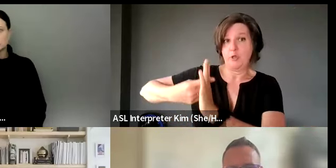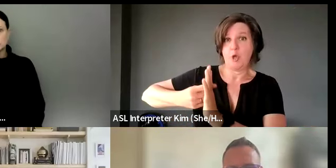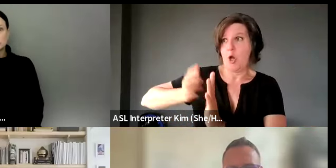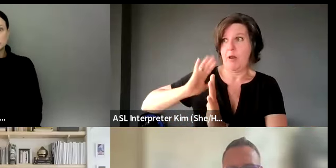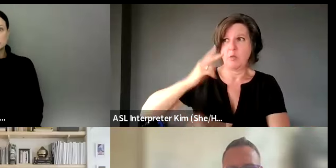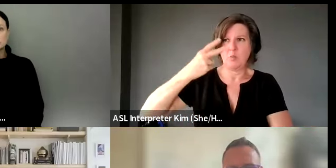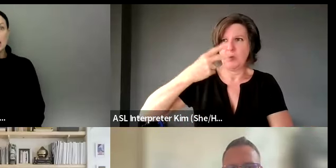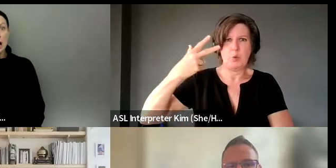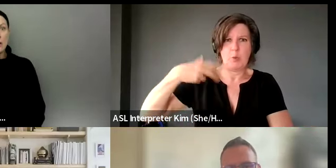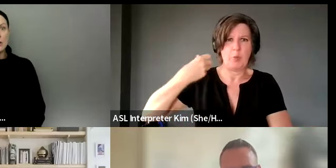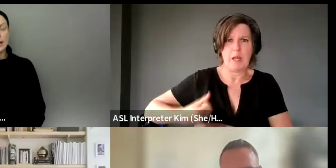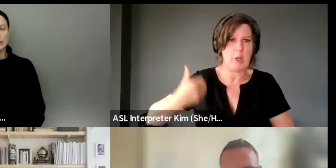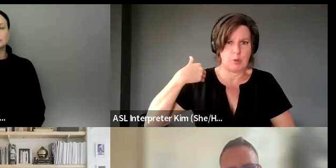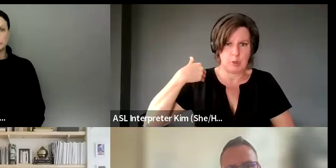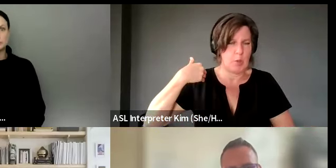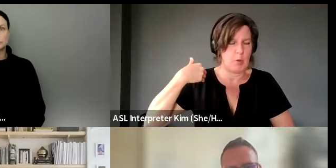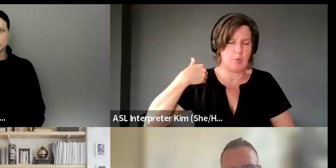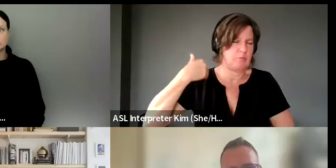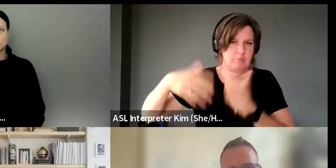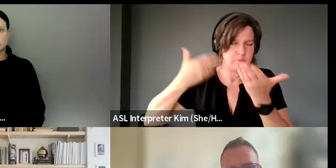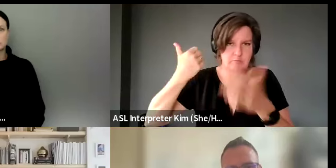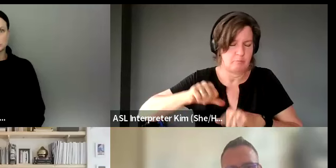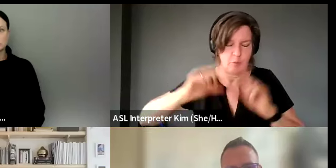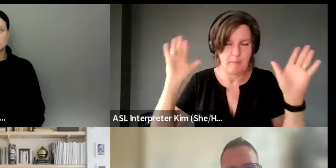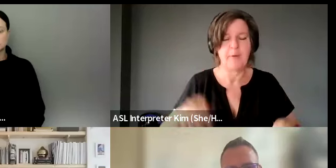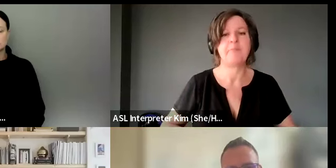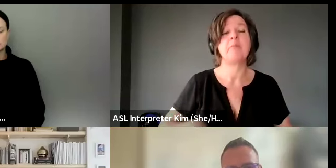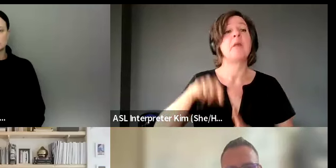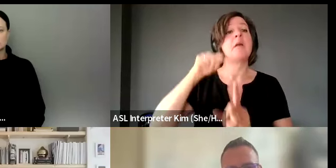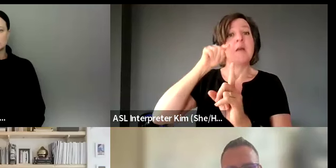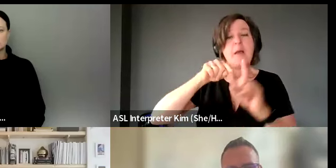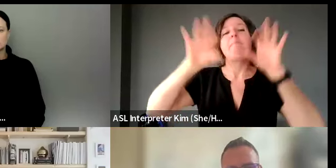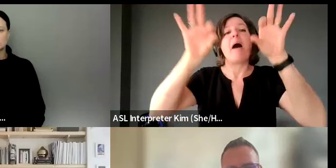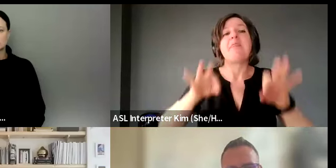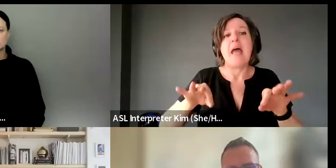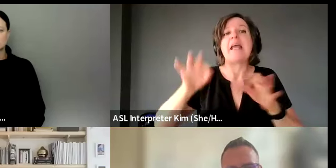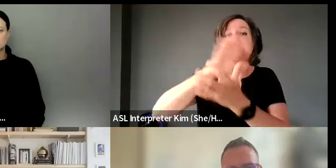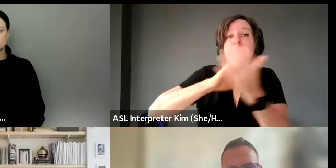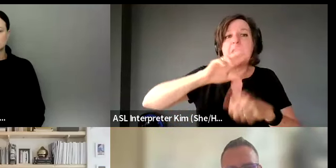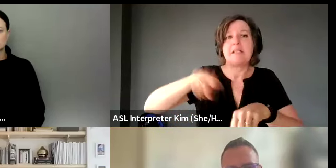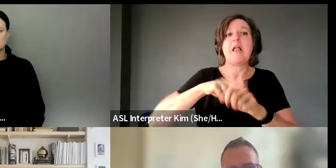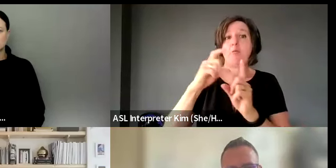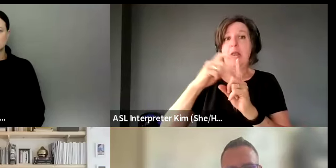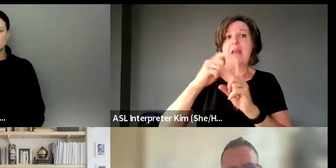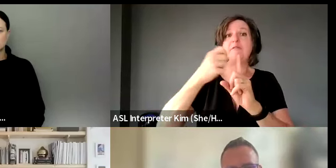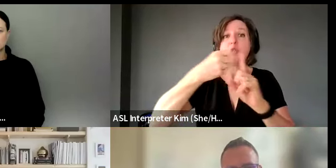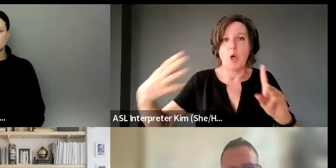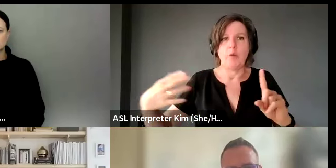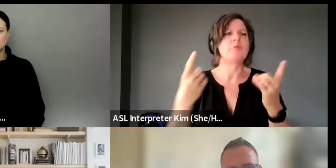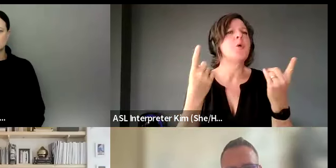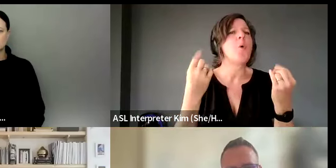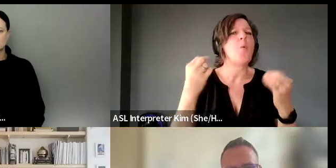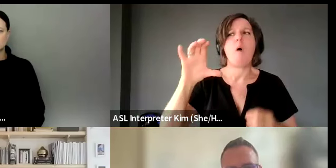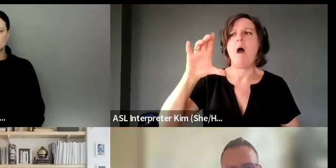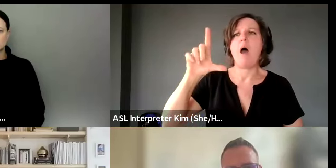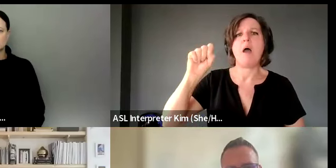2-3 years ago. I don't know, whenever I started. Okay. So that is to explain cloud native terms, right? Like, what is a cluster?